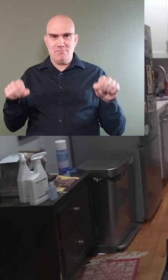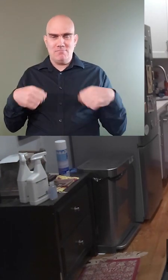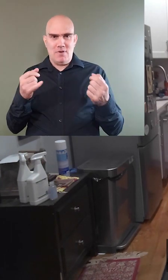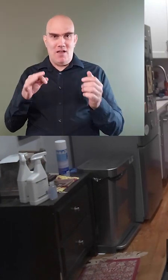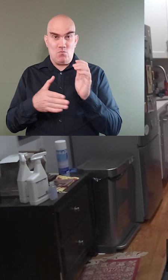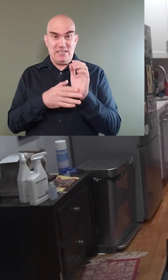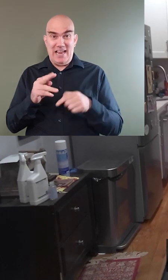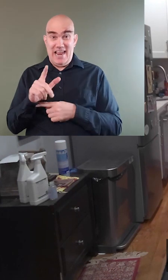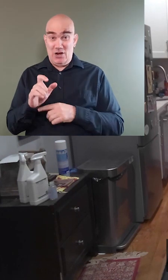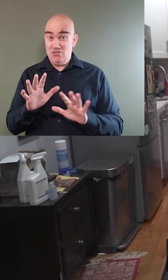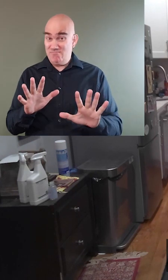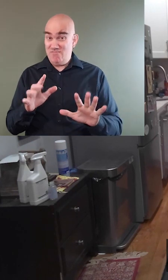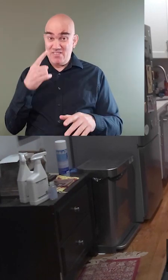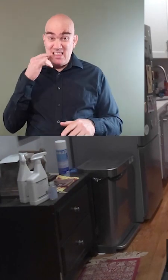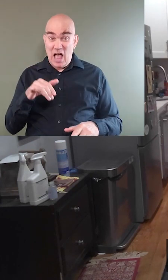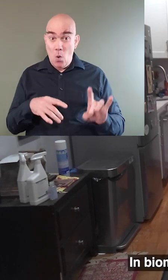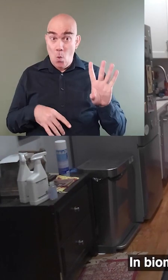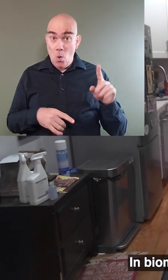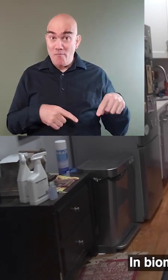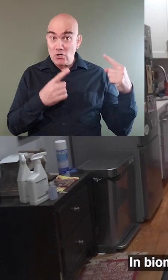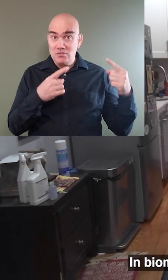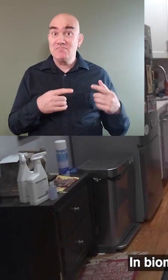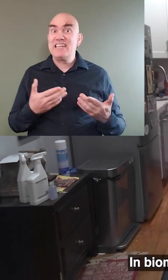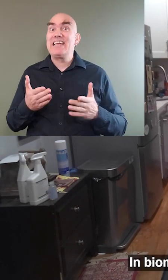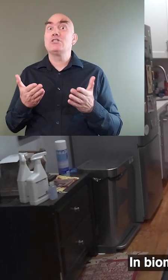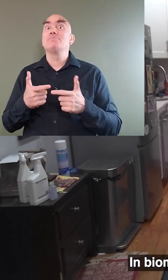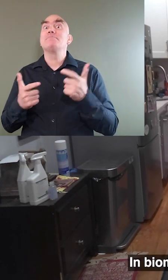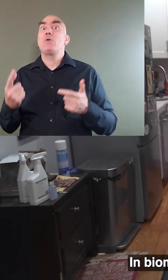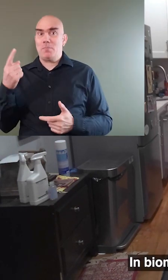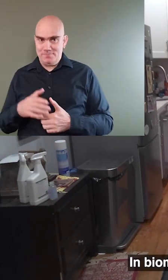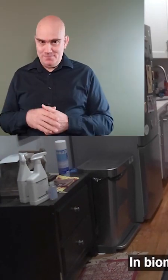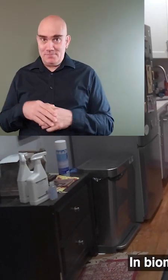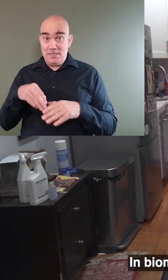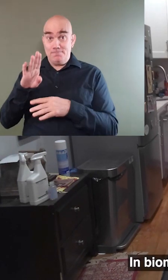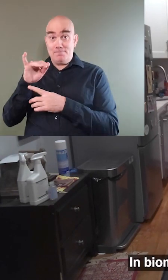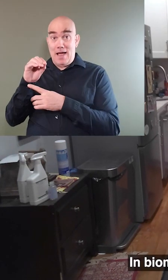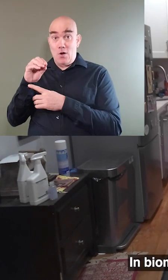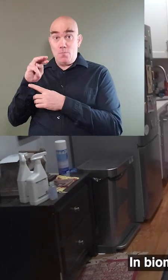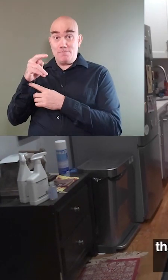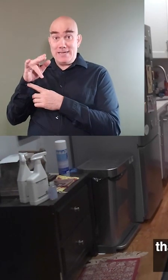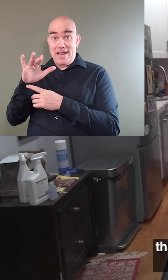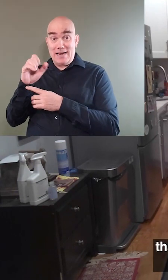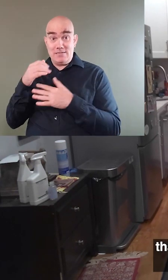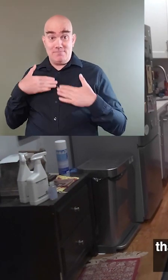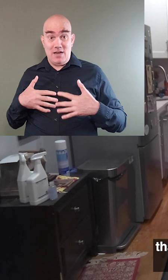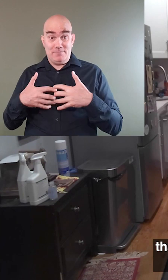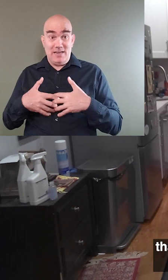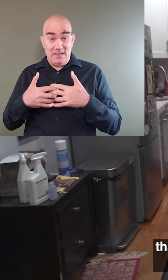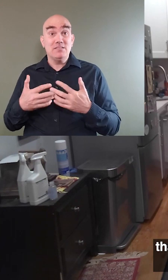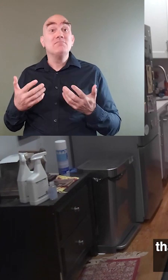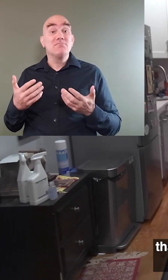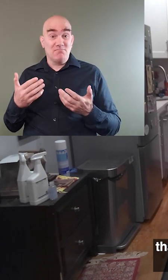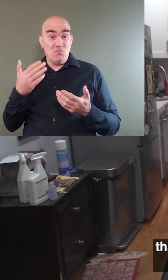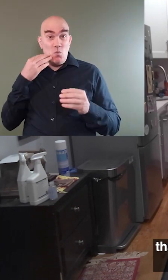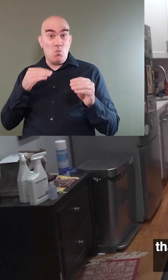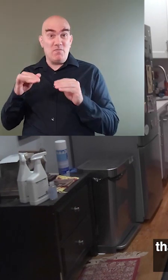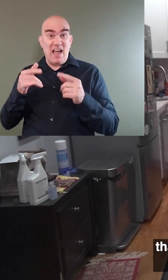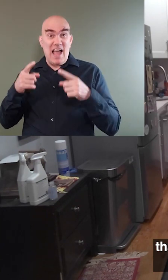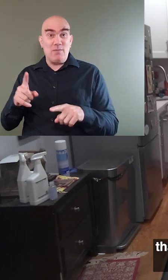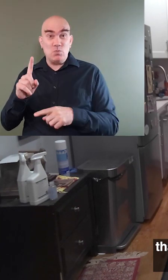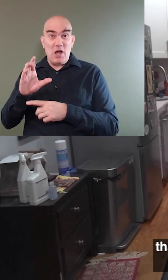biggest controversy of them all in biomechanics. Are the movements that happen at